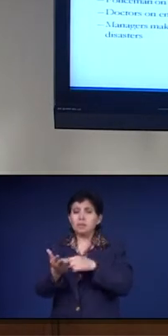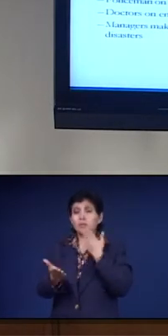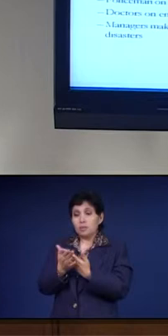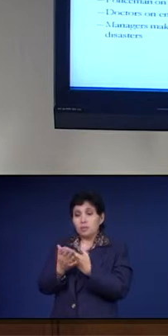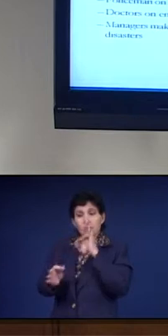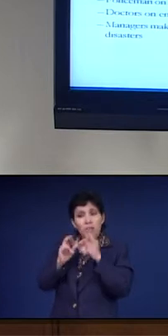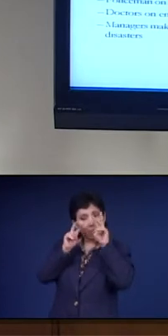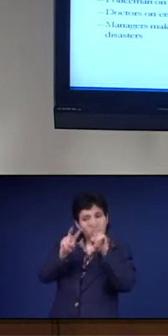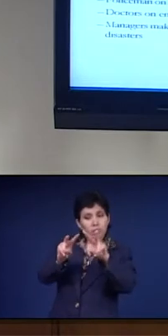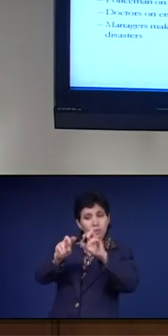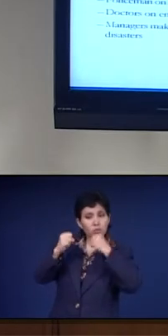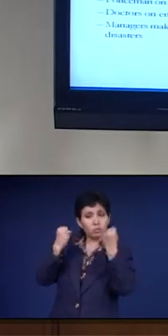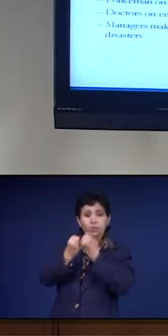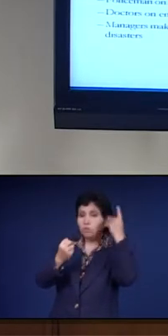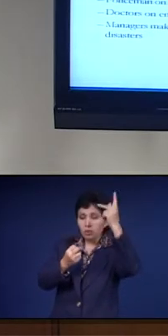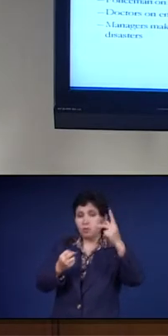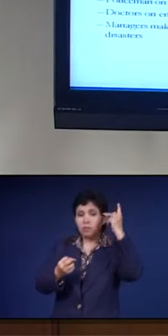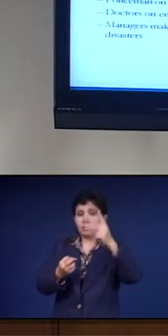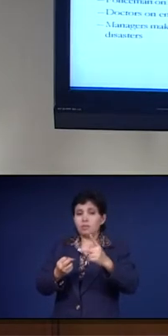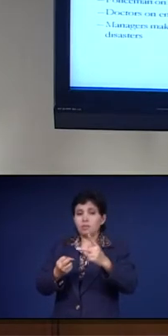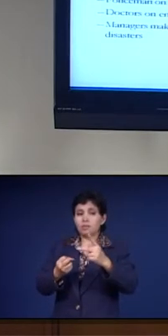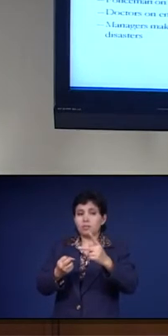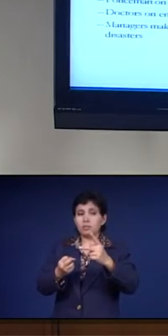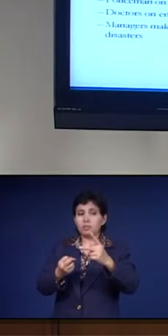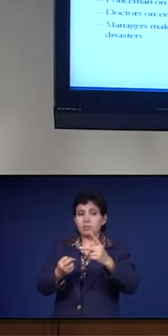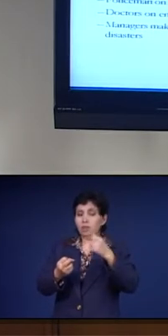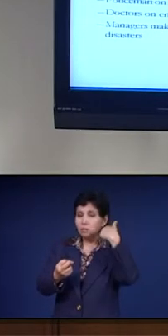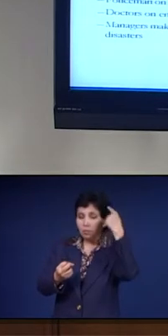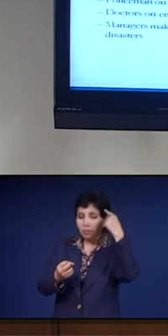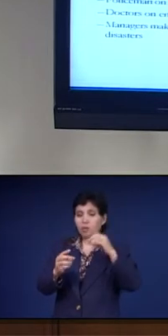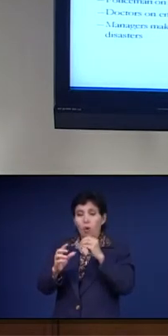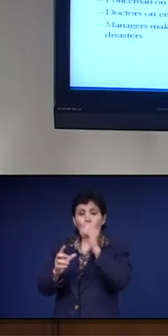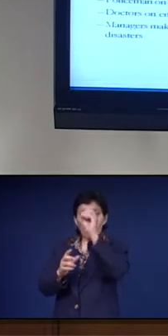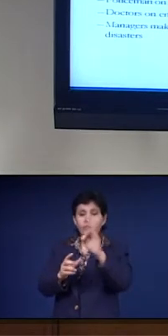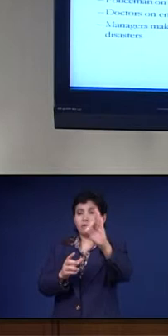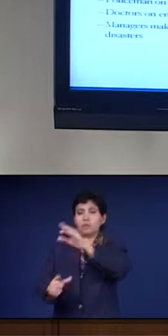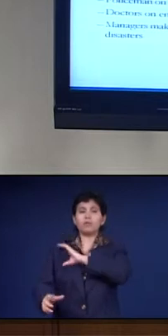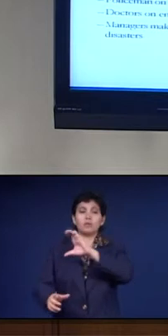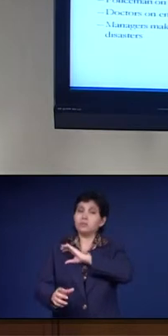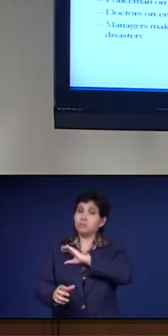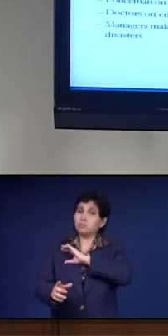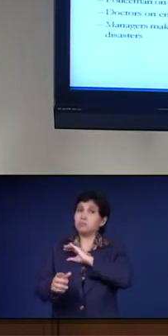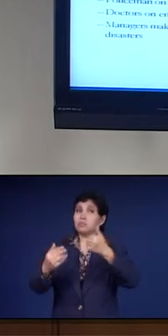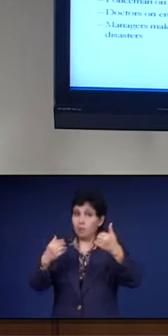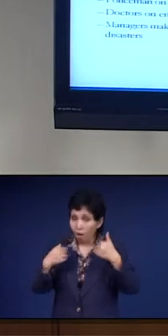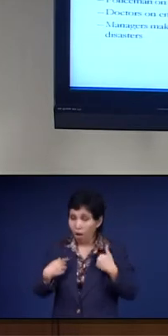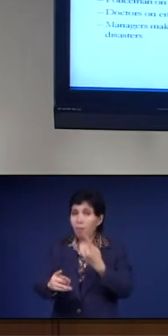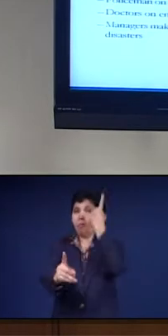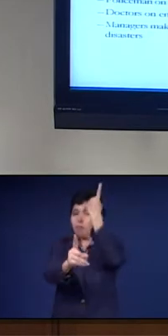if you look in terms of social psychology and we look in terms of the thoughts of the policeman, whether it's right